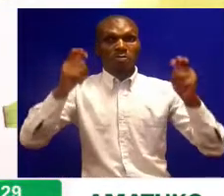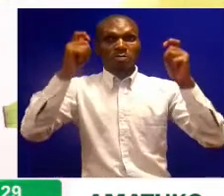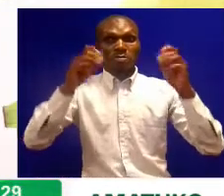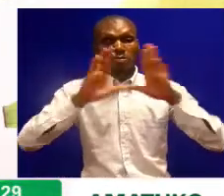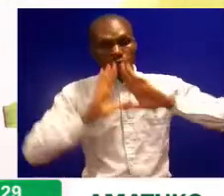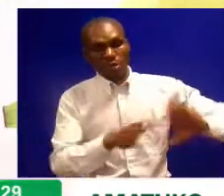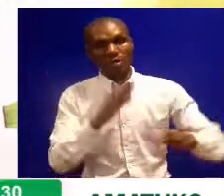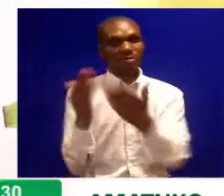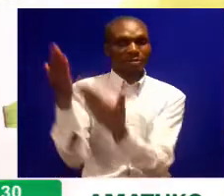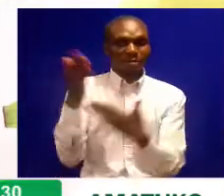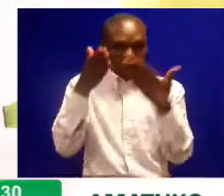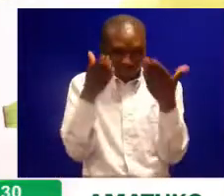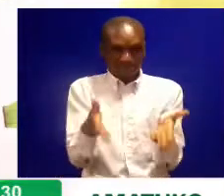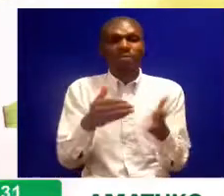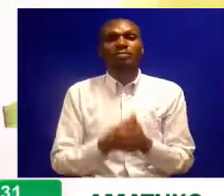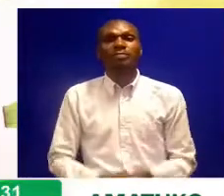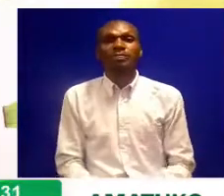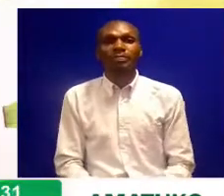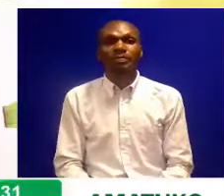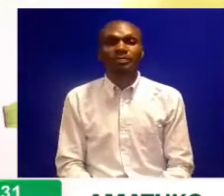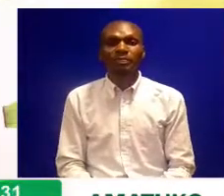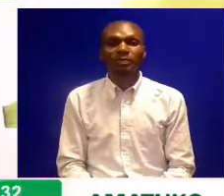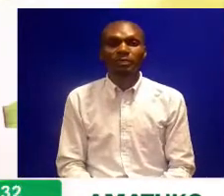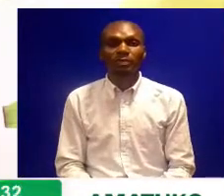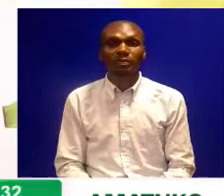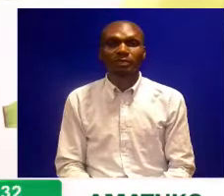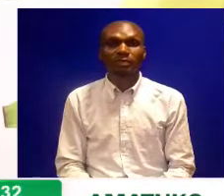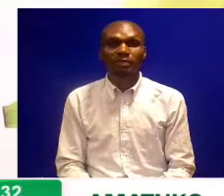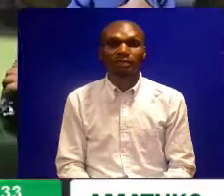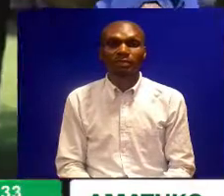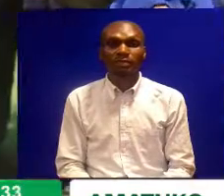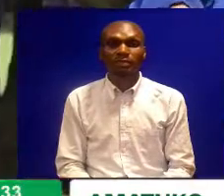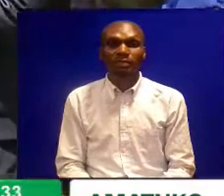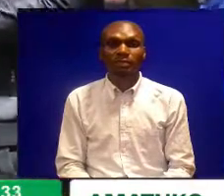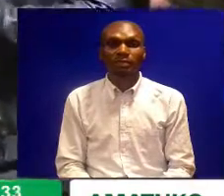omogiro omolikyo itovene ndemo Steven Namange.